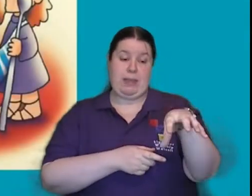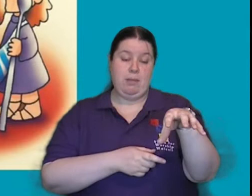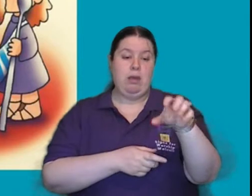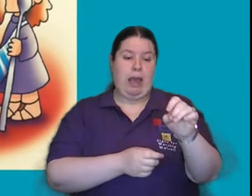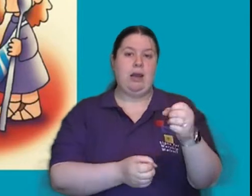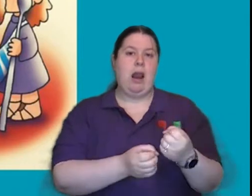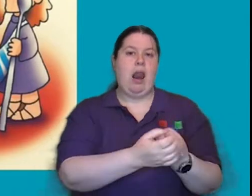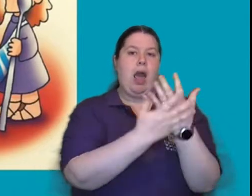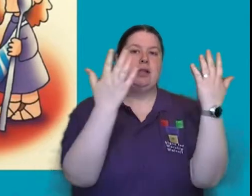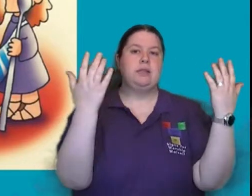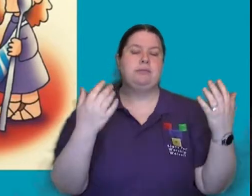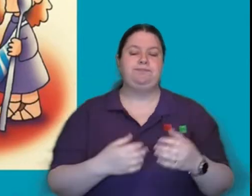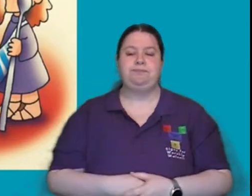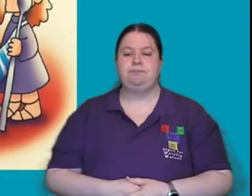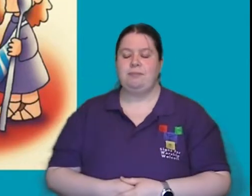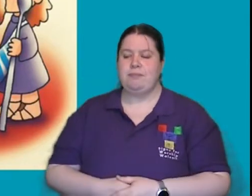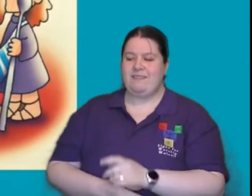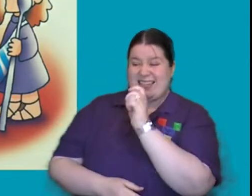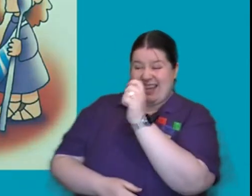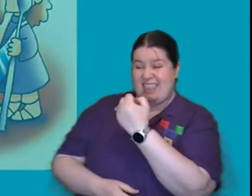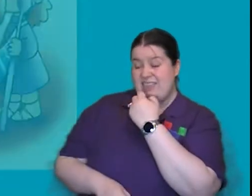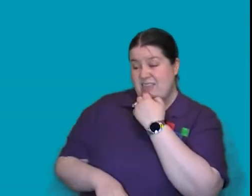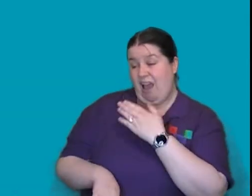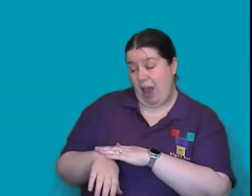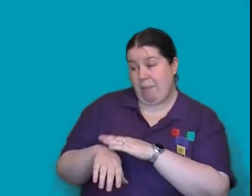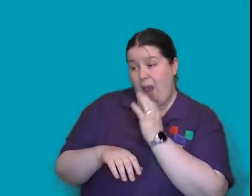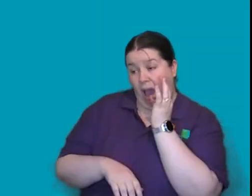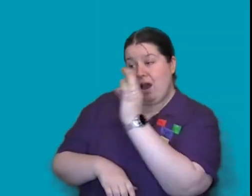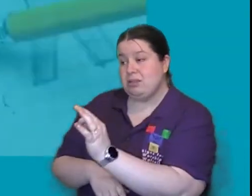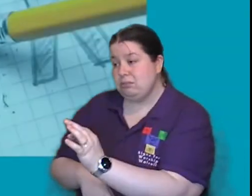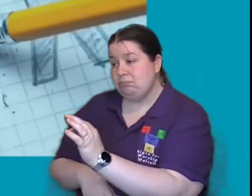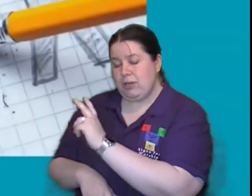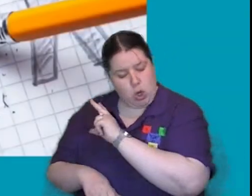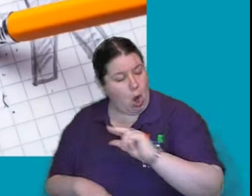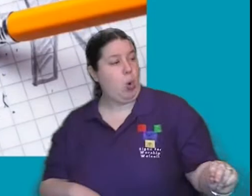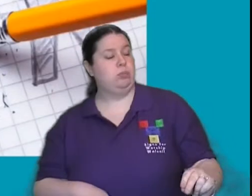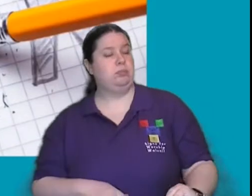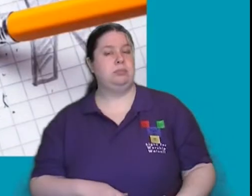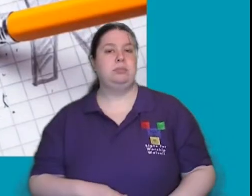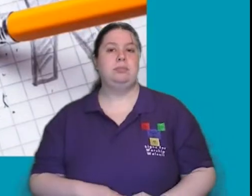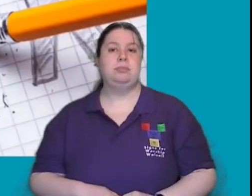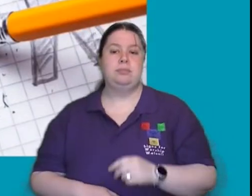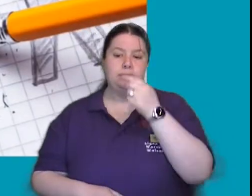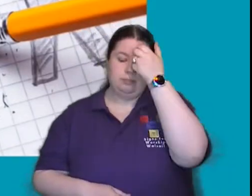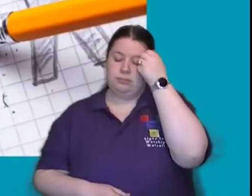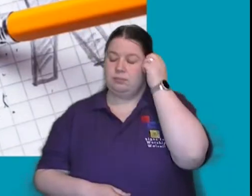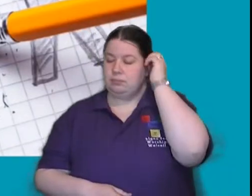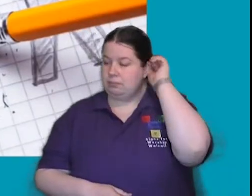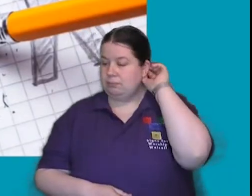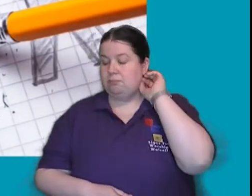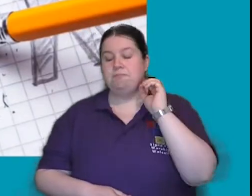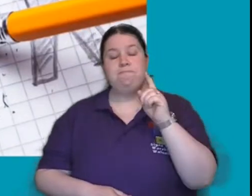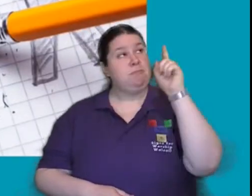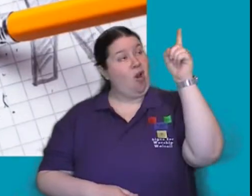the 10th time, Moses said, let my people go. But Pharaoh said no. Every family's firstborn child